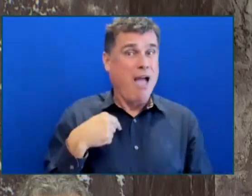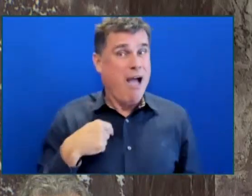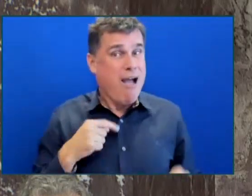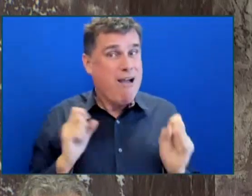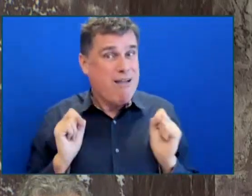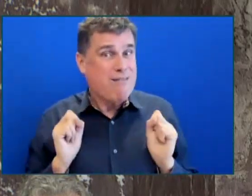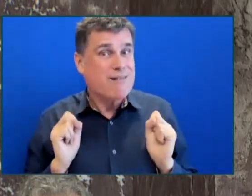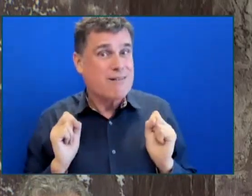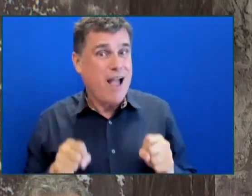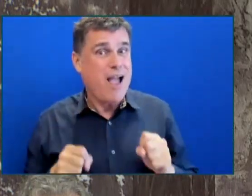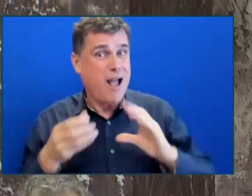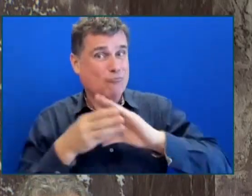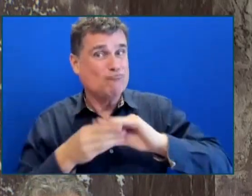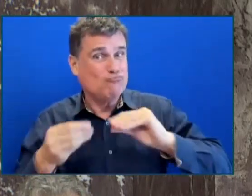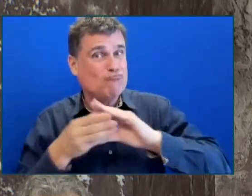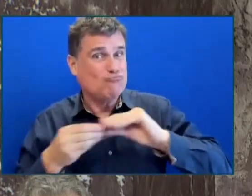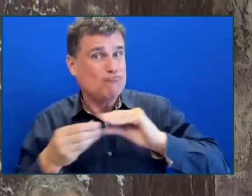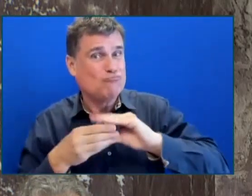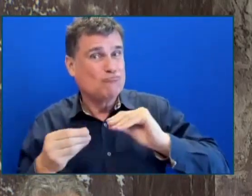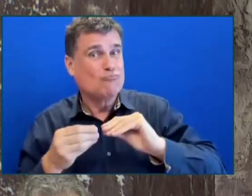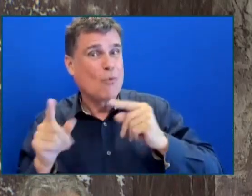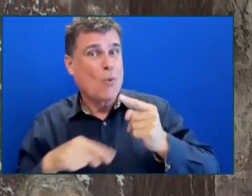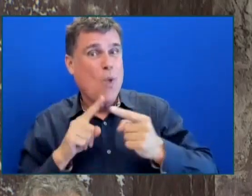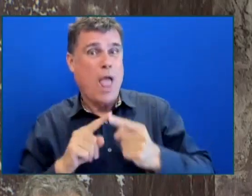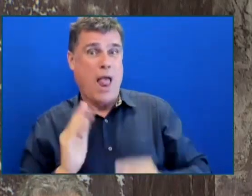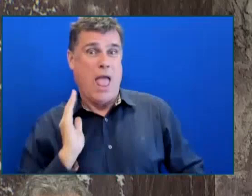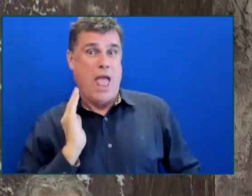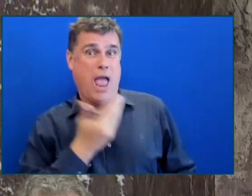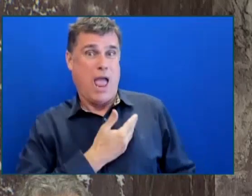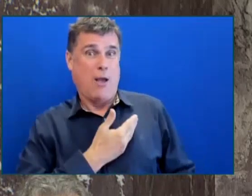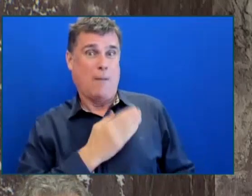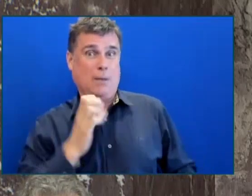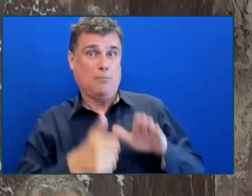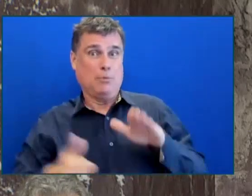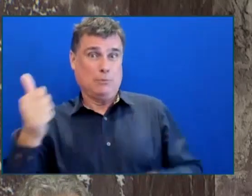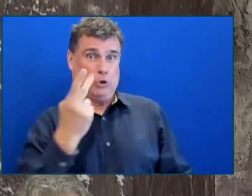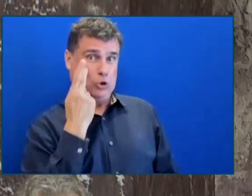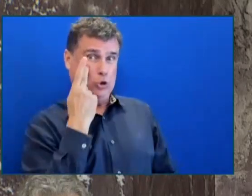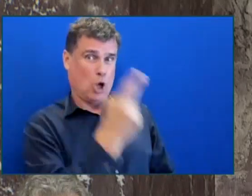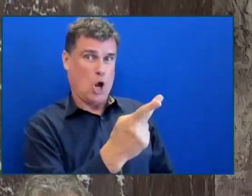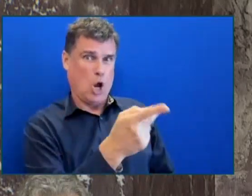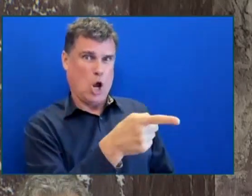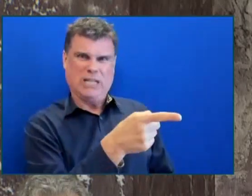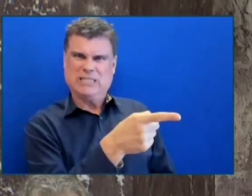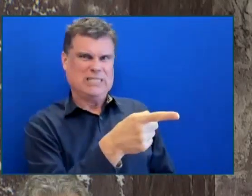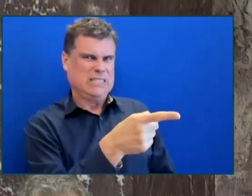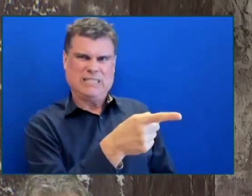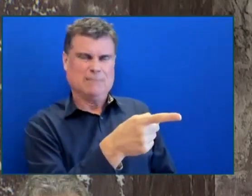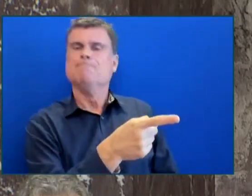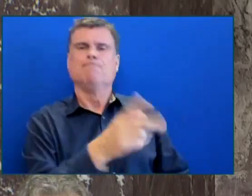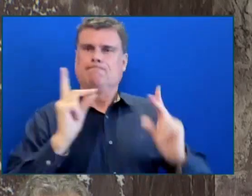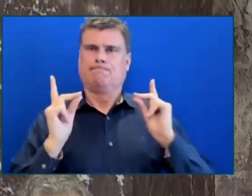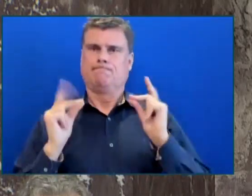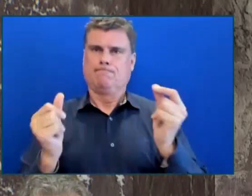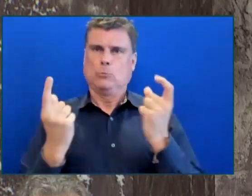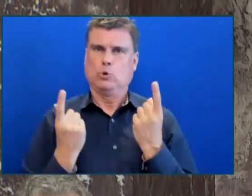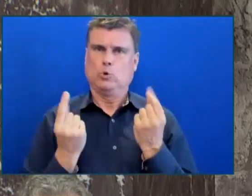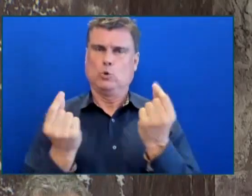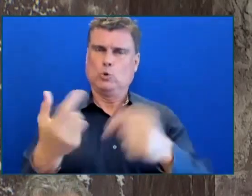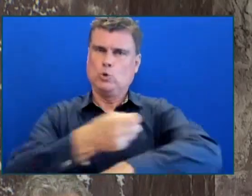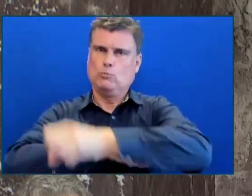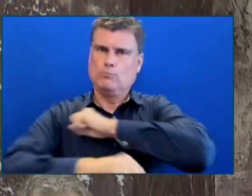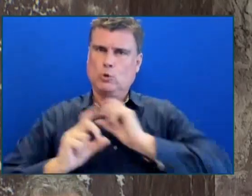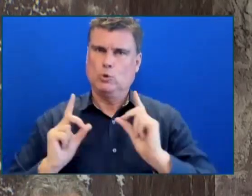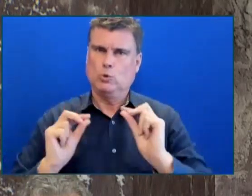issue, he took action, and Honourable Speaker, we released the report. We released the report without redactions, Honourable Speaker, and it's vitally